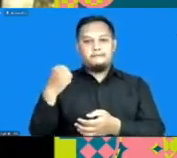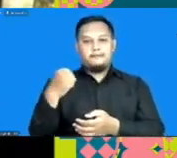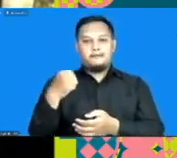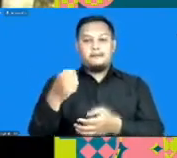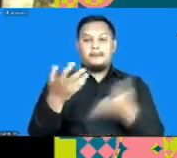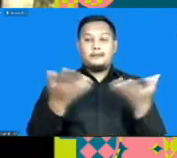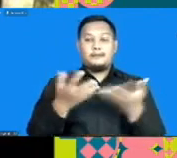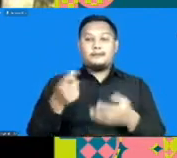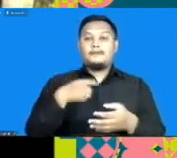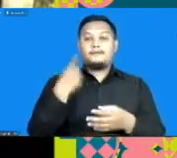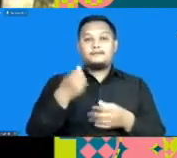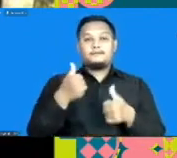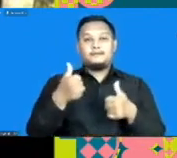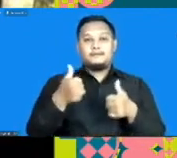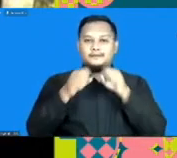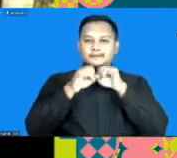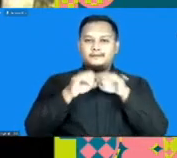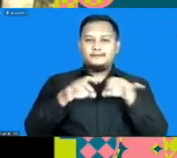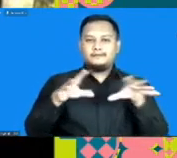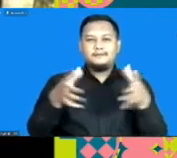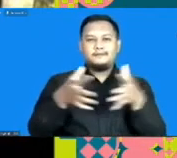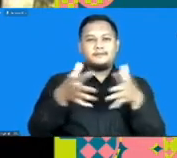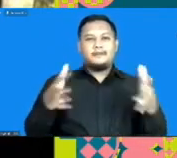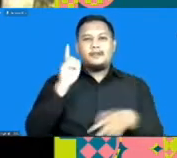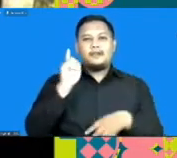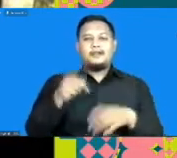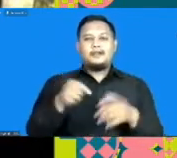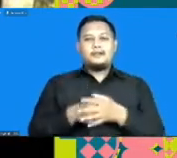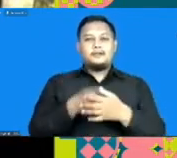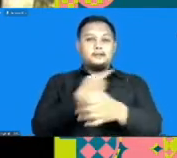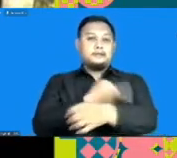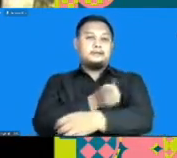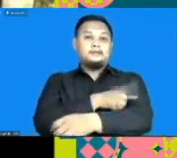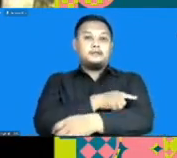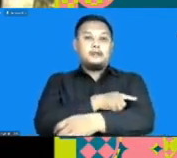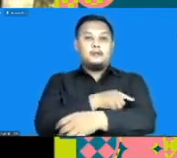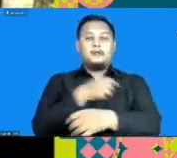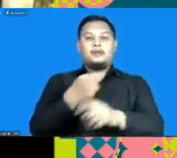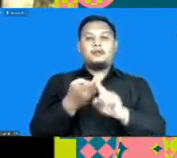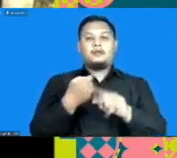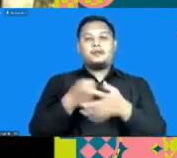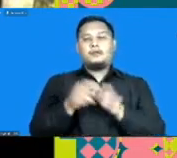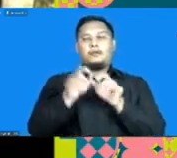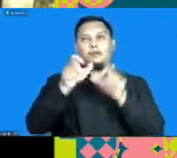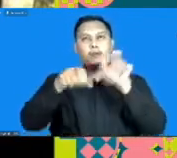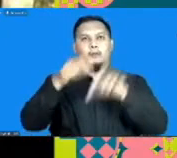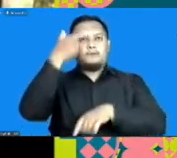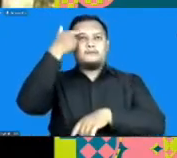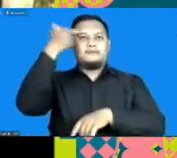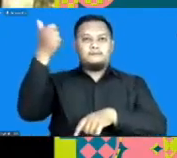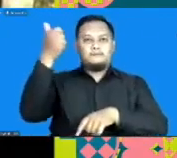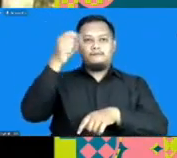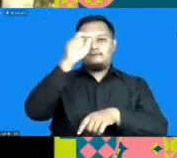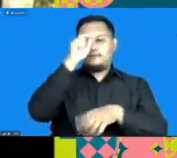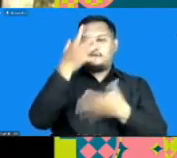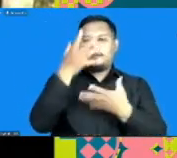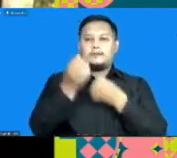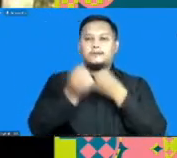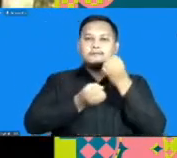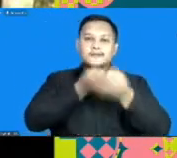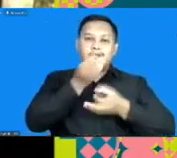of experts that are willing to contribute voluntarily in an engagement group led by